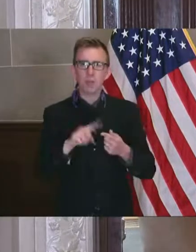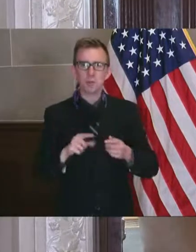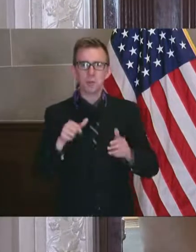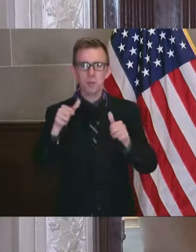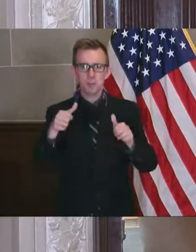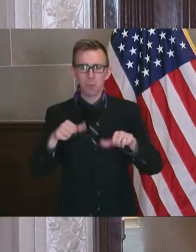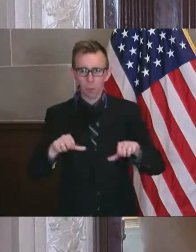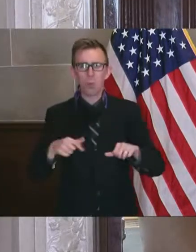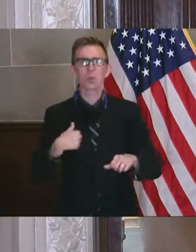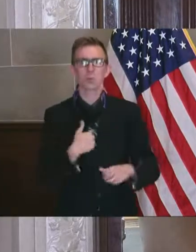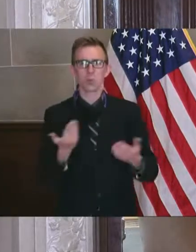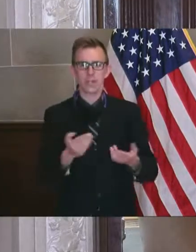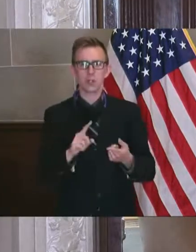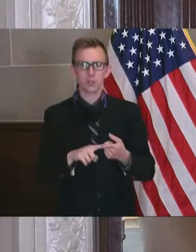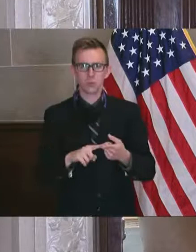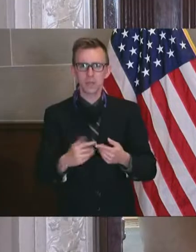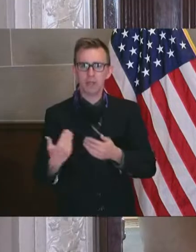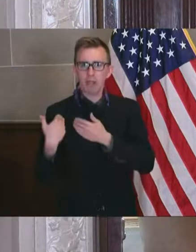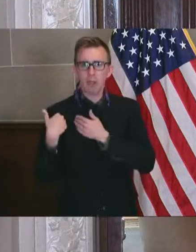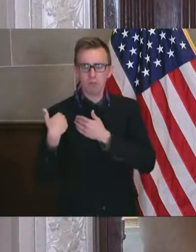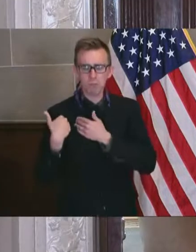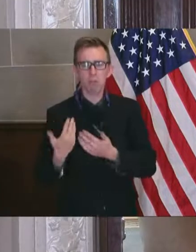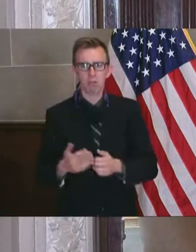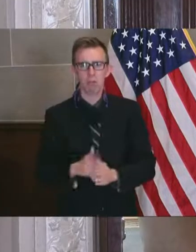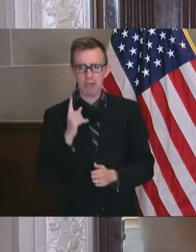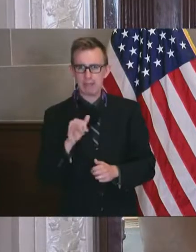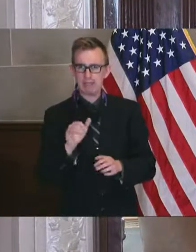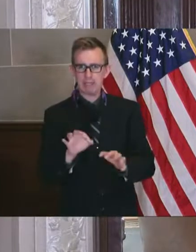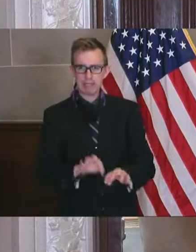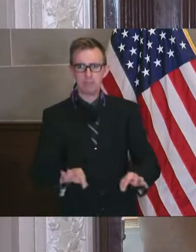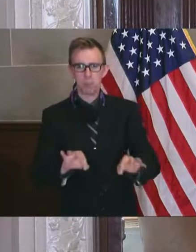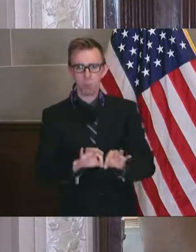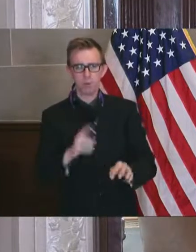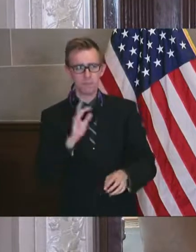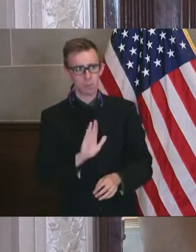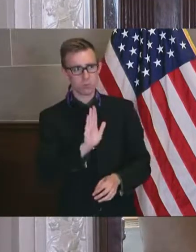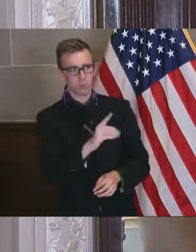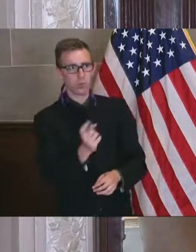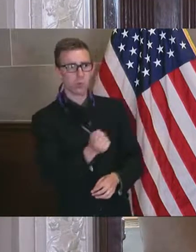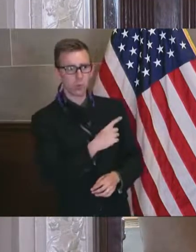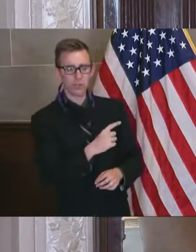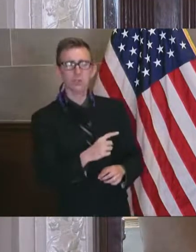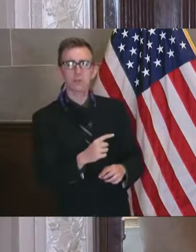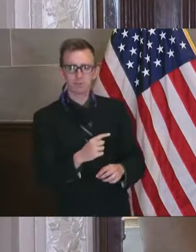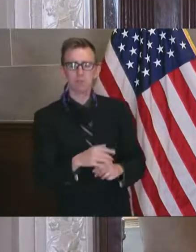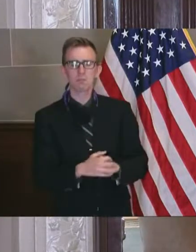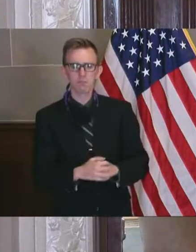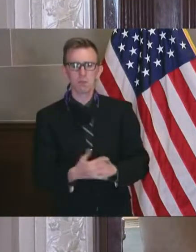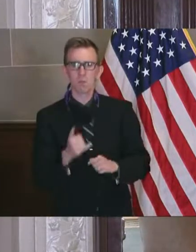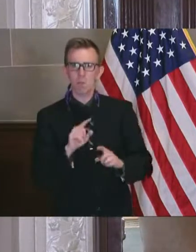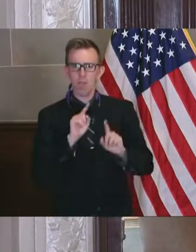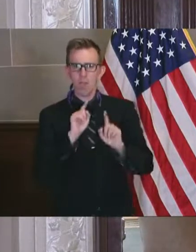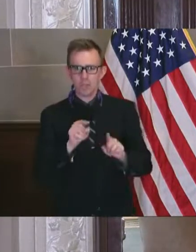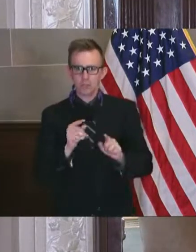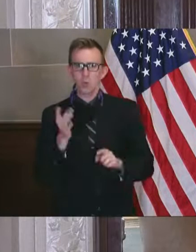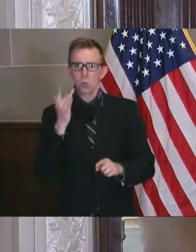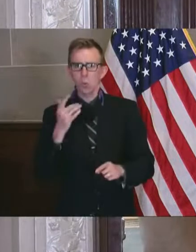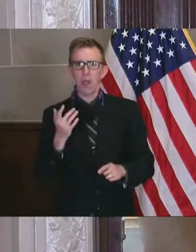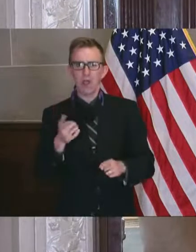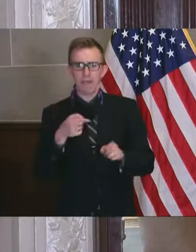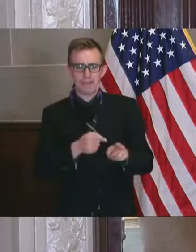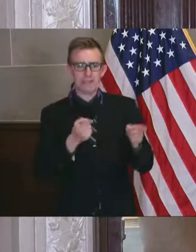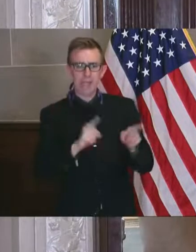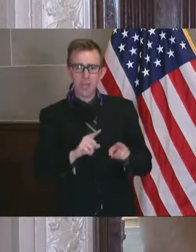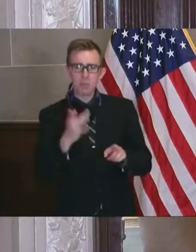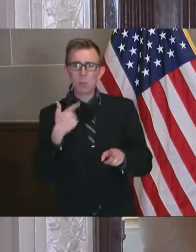and then we're here to be accountable, which I think is incredibly important to your questions, and answer why what happened or why